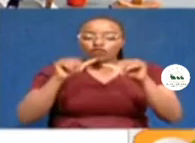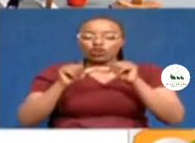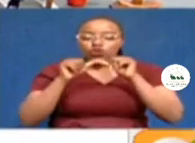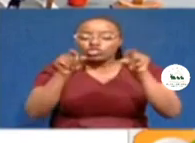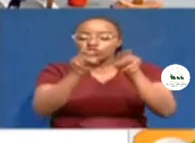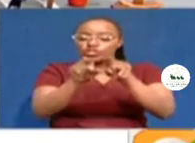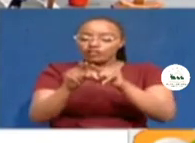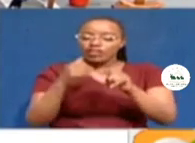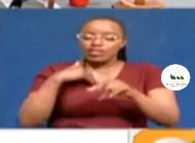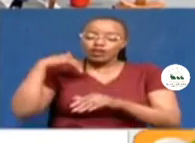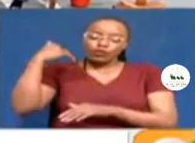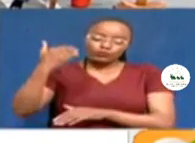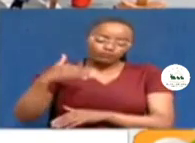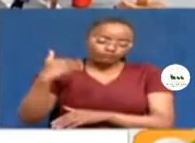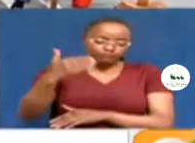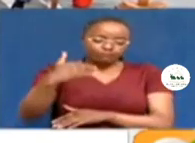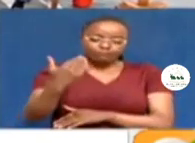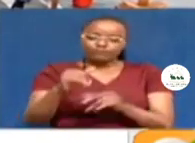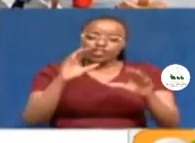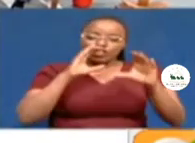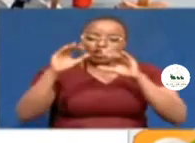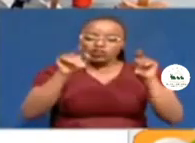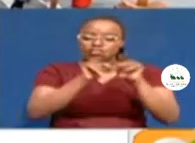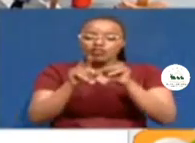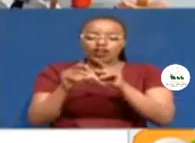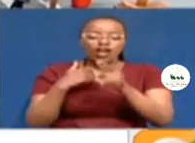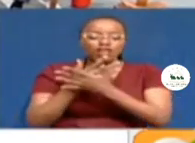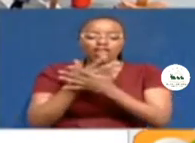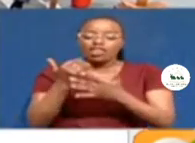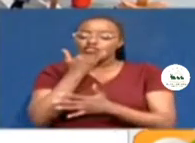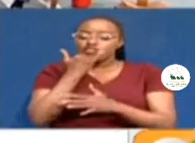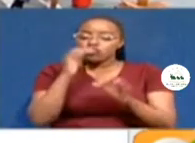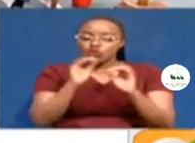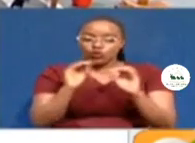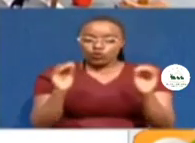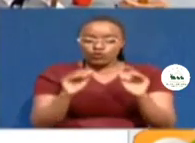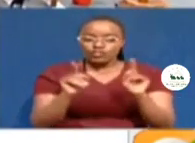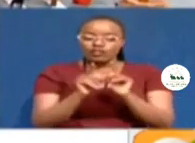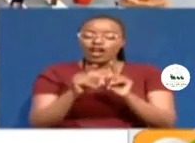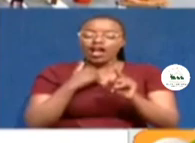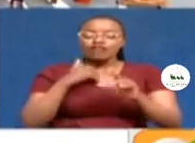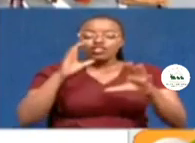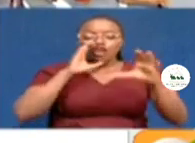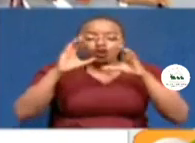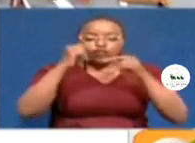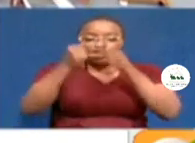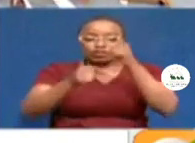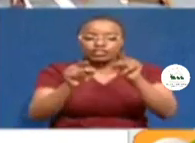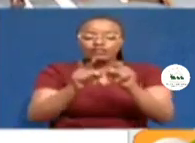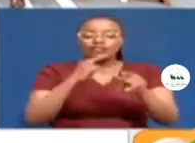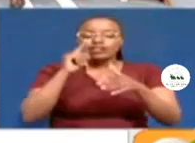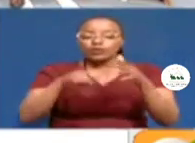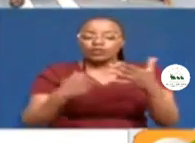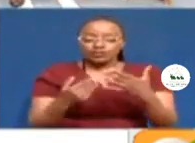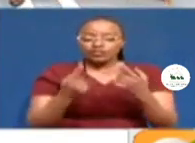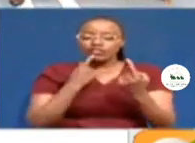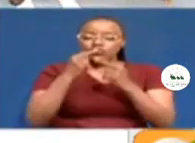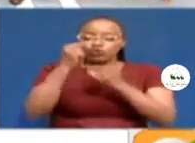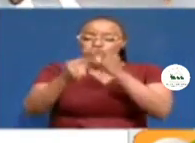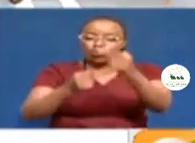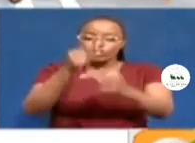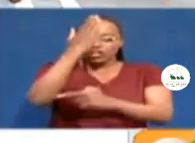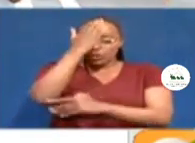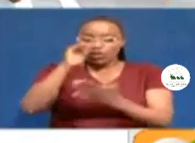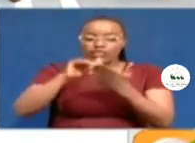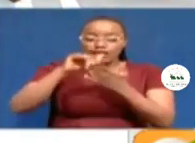keep having over and over again. There's nothing wrong with keep having this conversation, folks. Because like I say, let's keep talking.